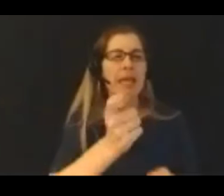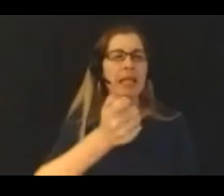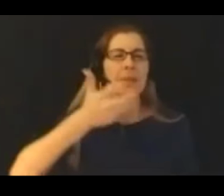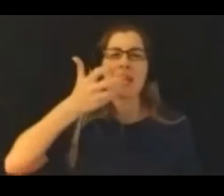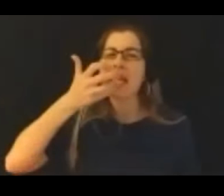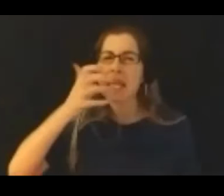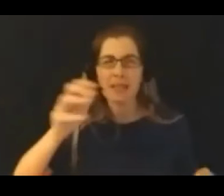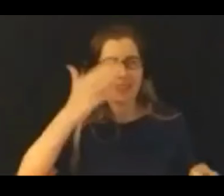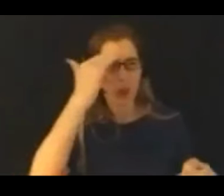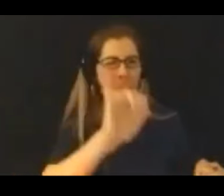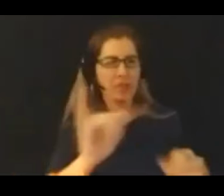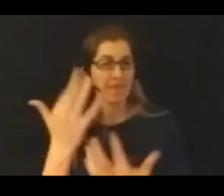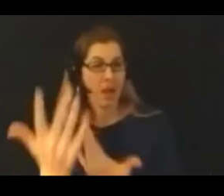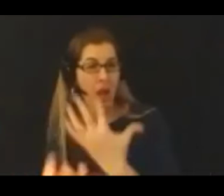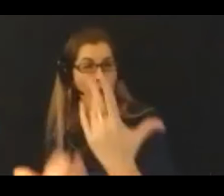fire.